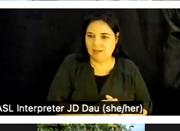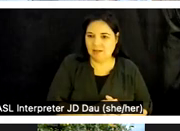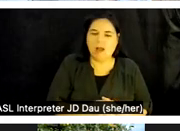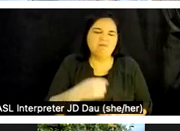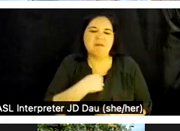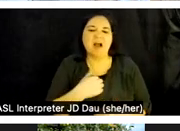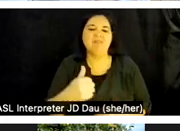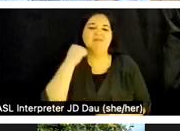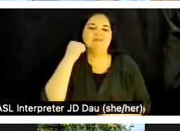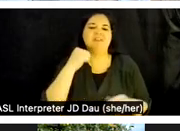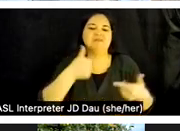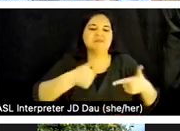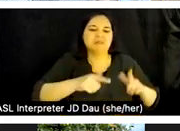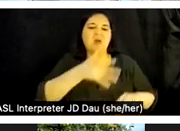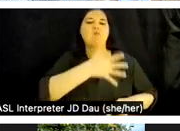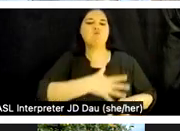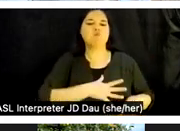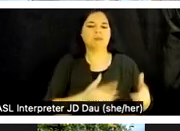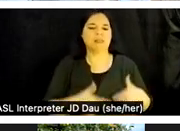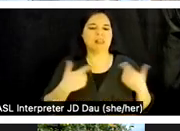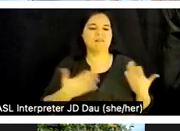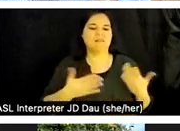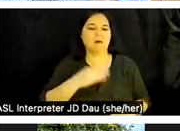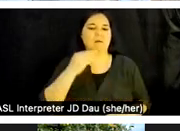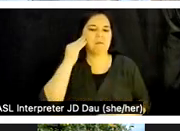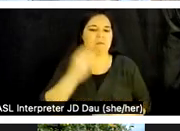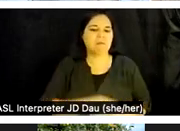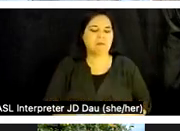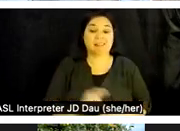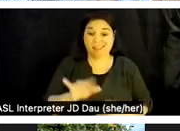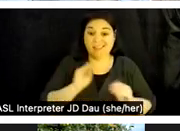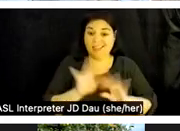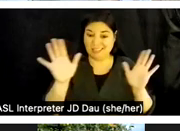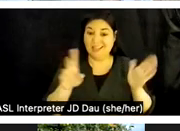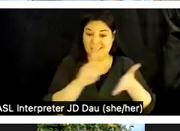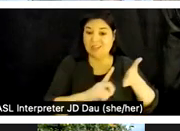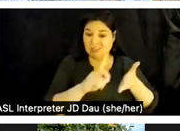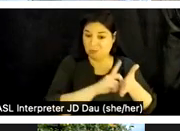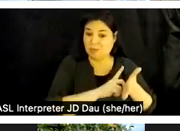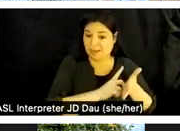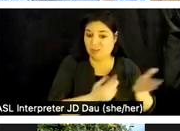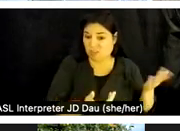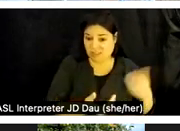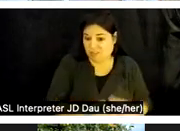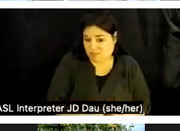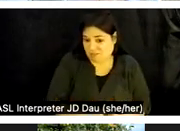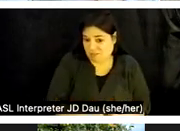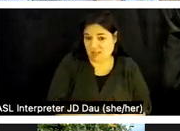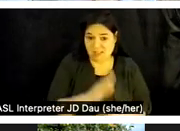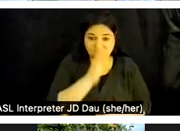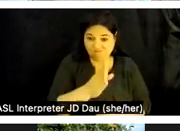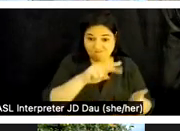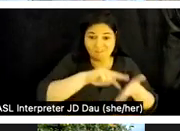women. That's pretty clear. That kind of a statement is indicative of